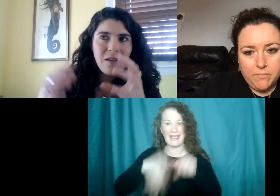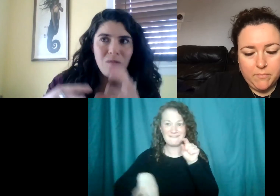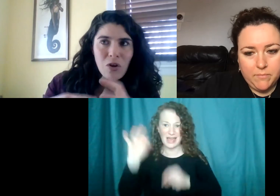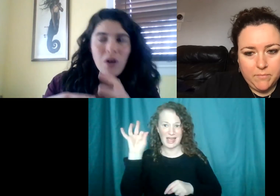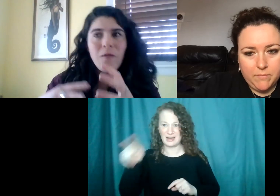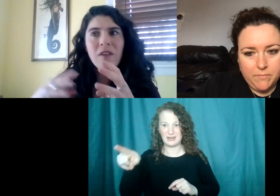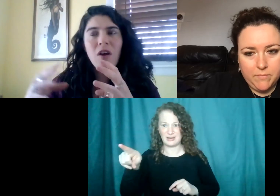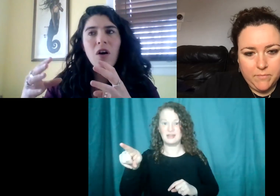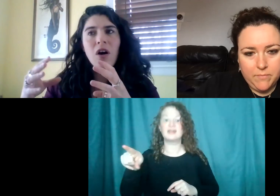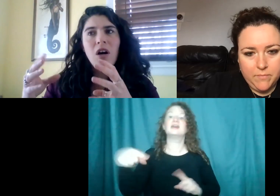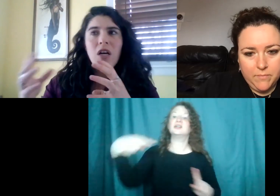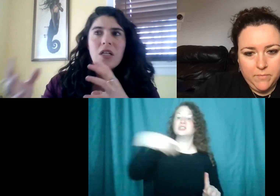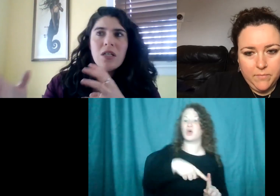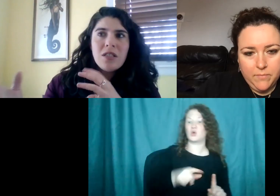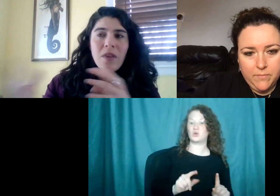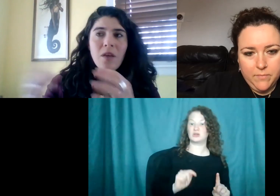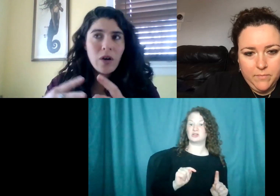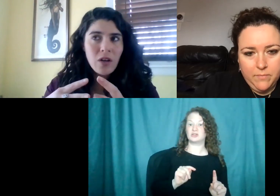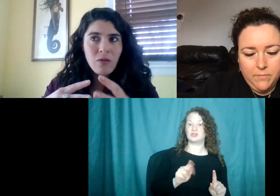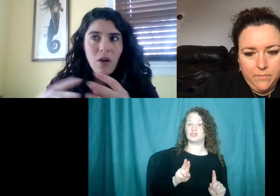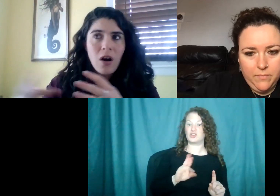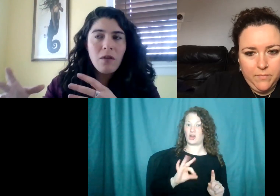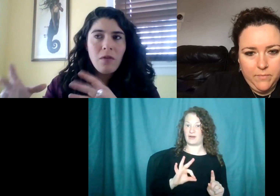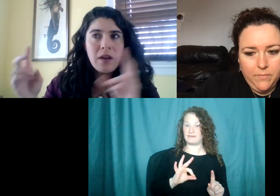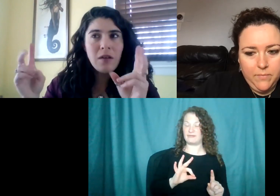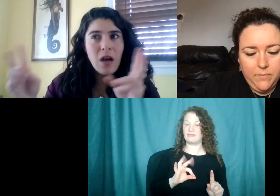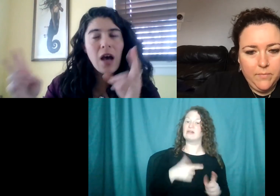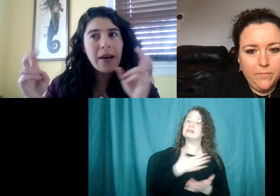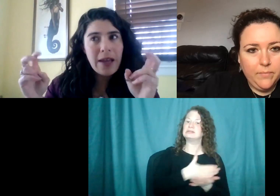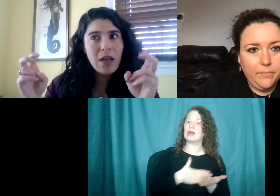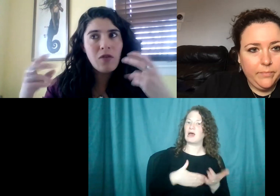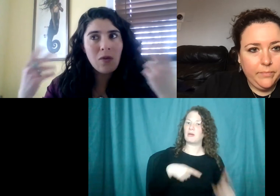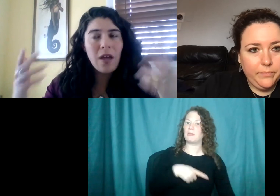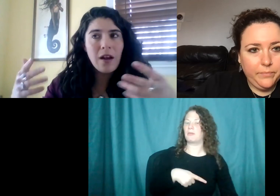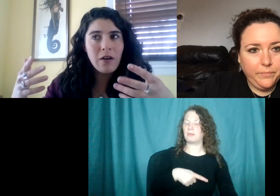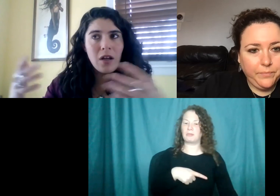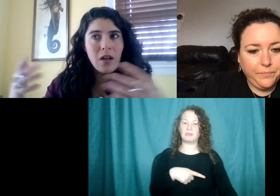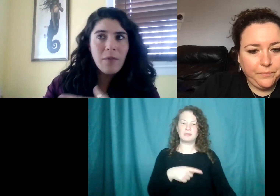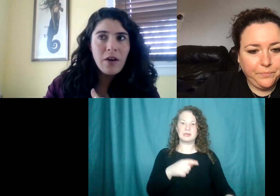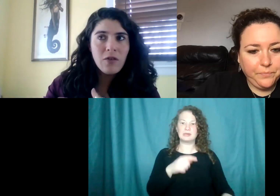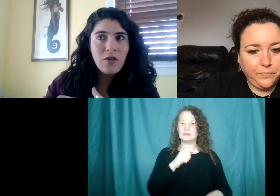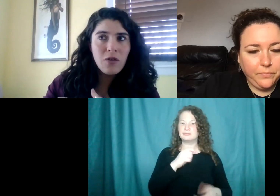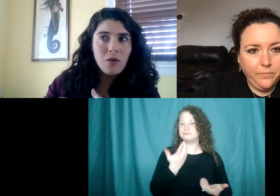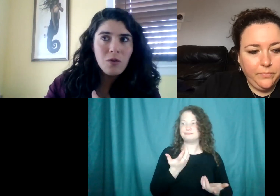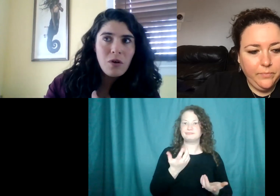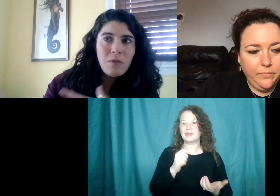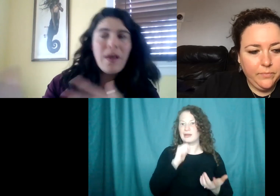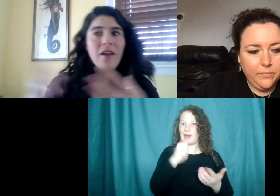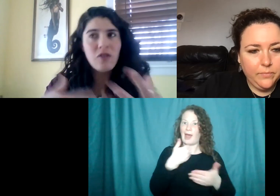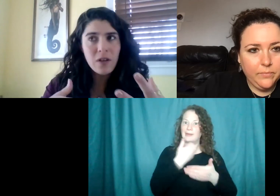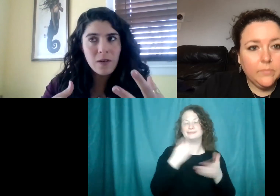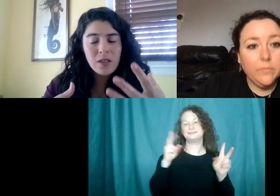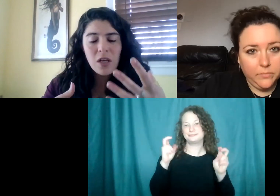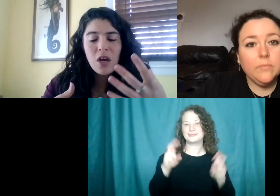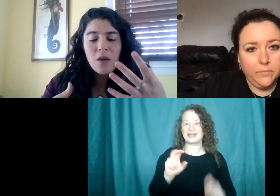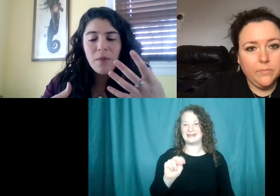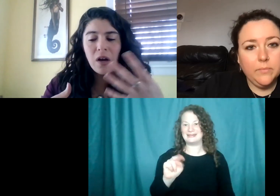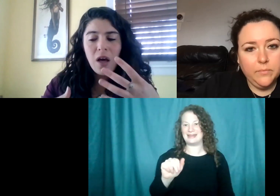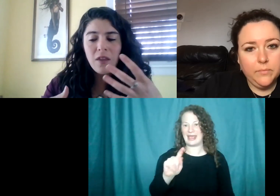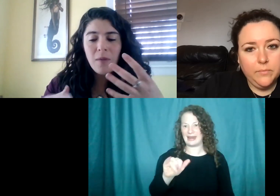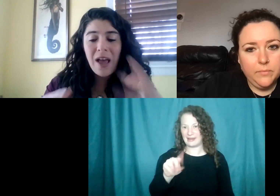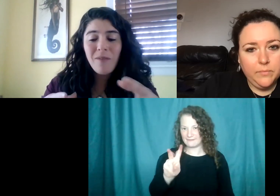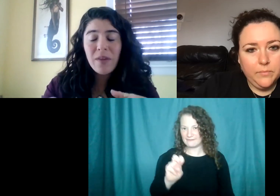the turfs are, some of them are like non-native to the area compared to past years,